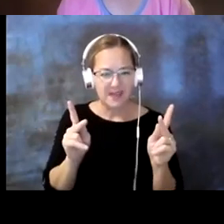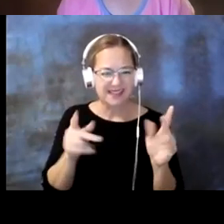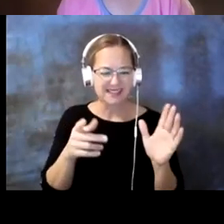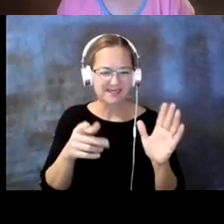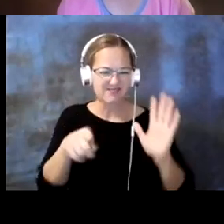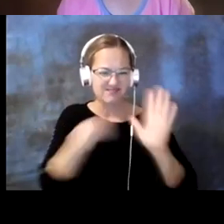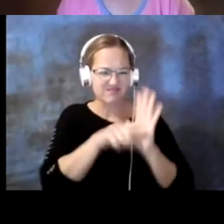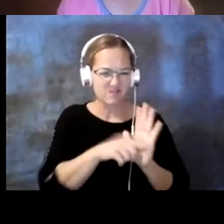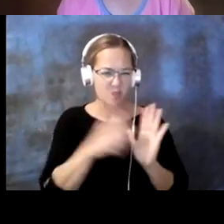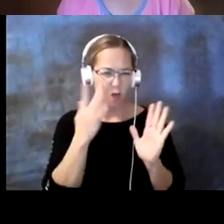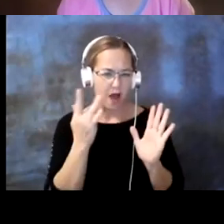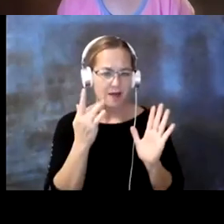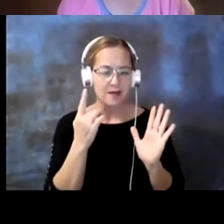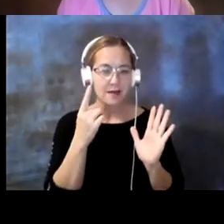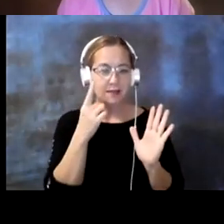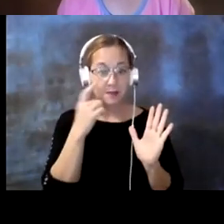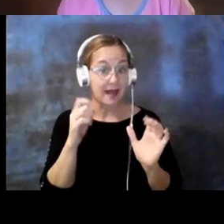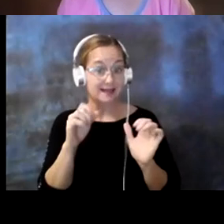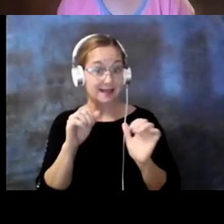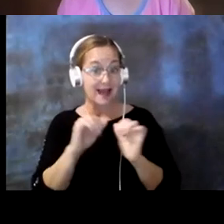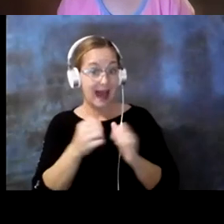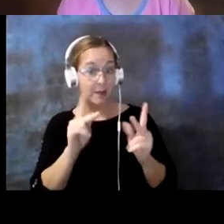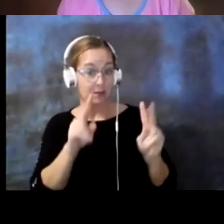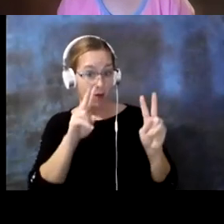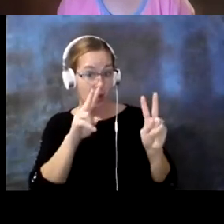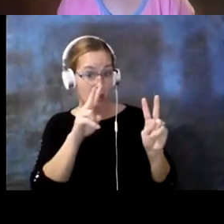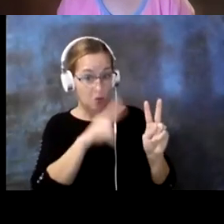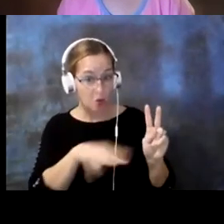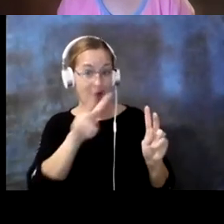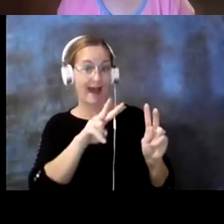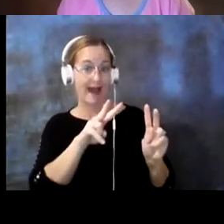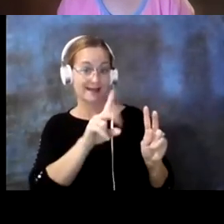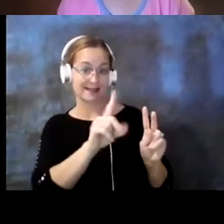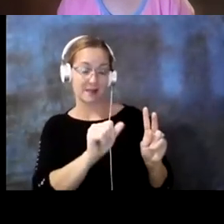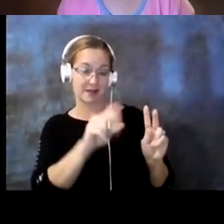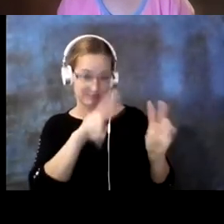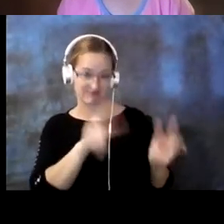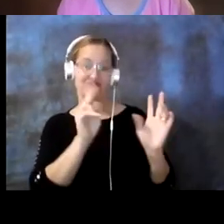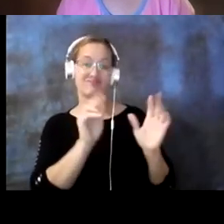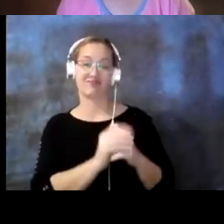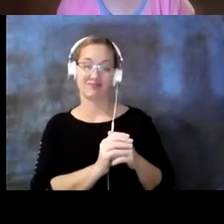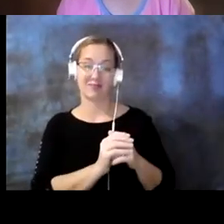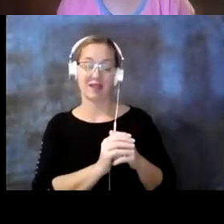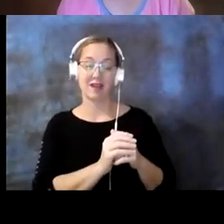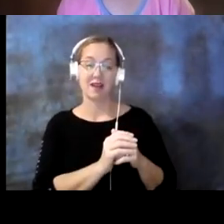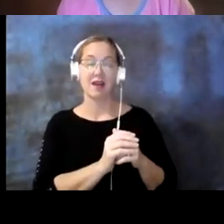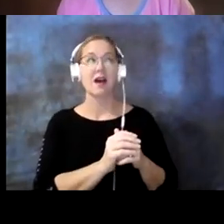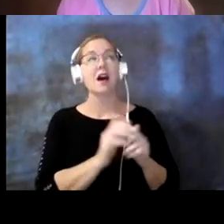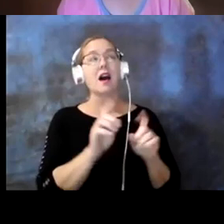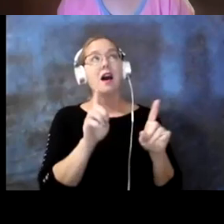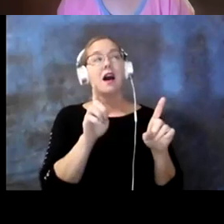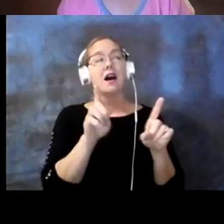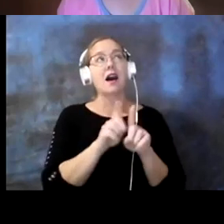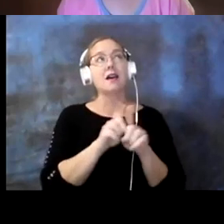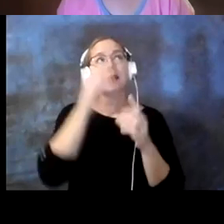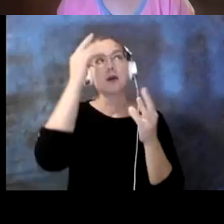to be because of how people think about disability in the first place, and also thinking about